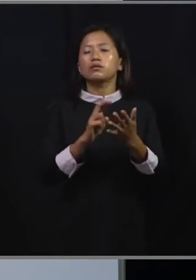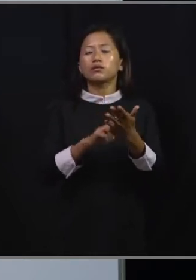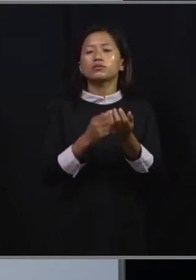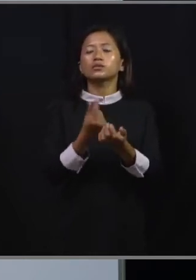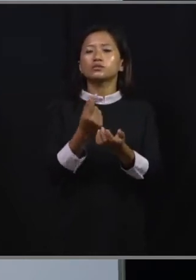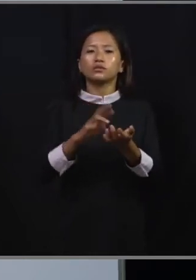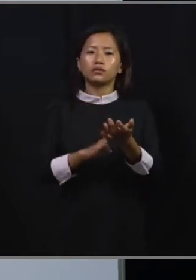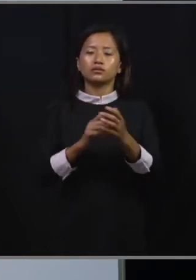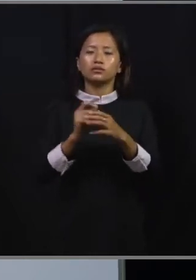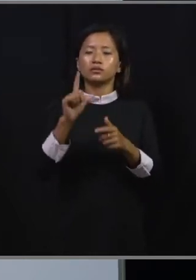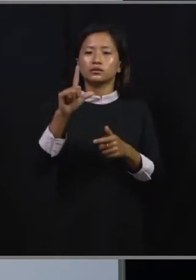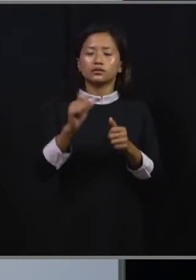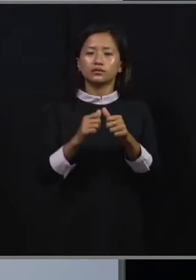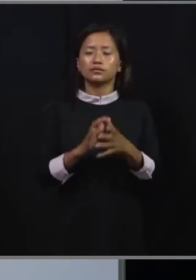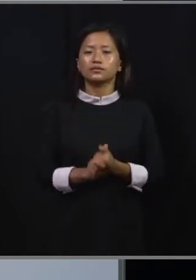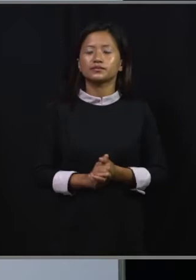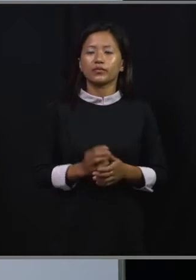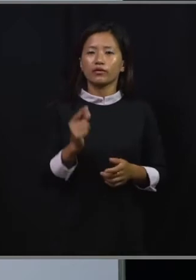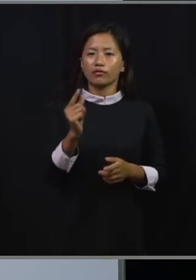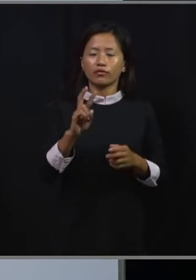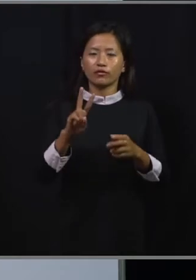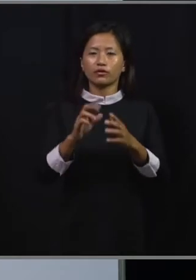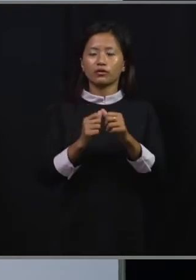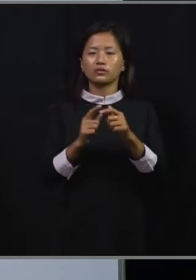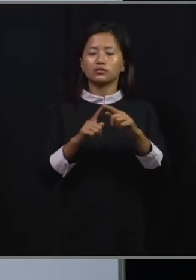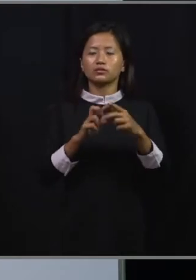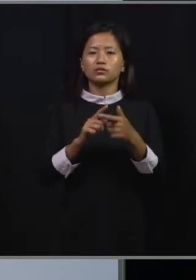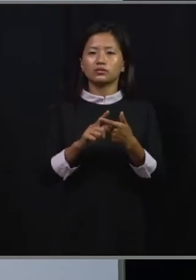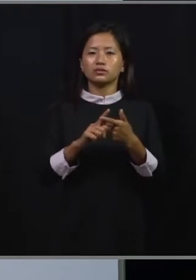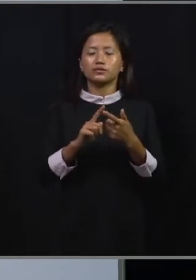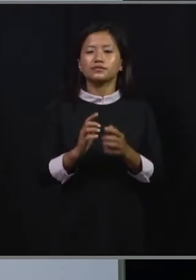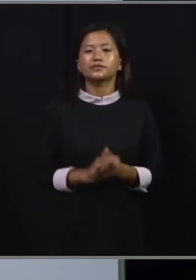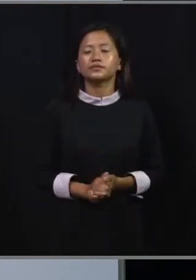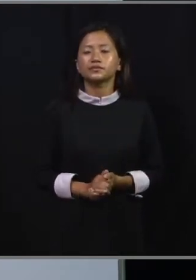and let's find out the value for this UE. Okay.